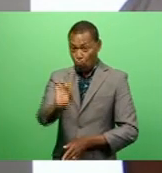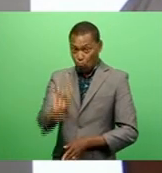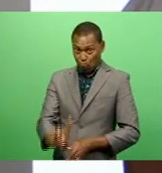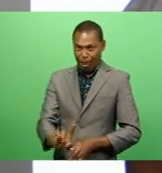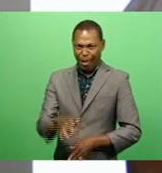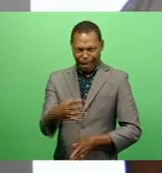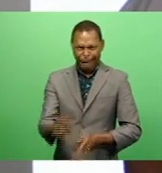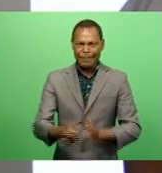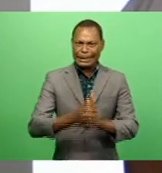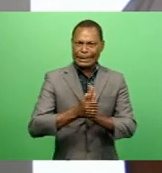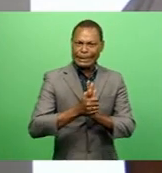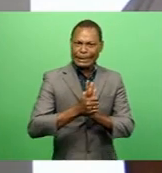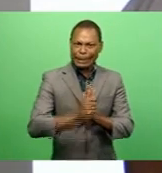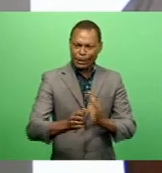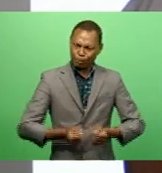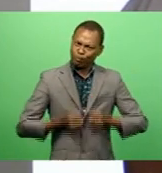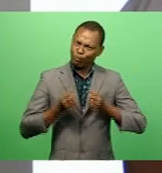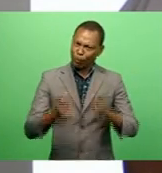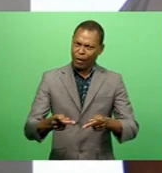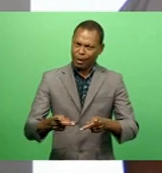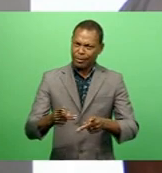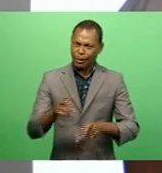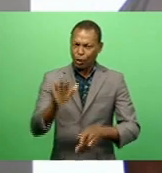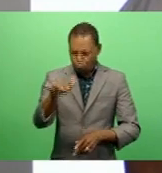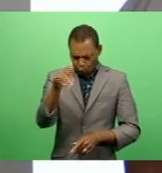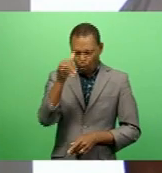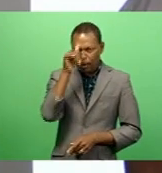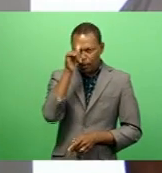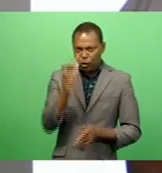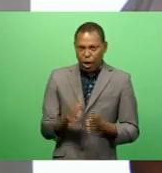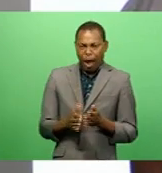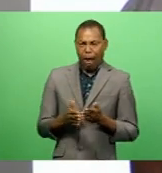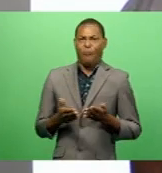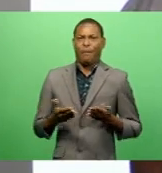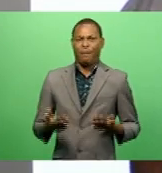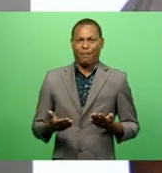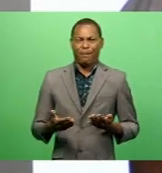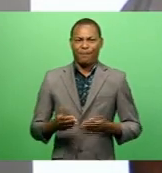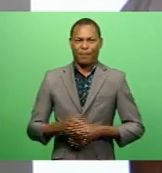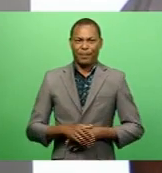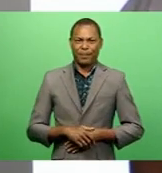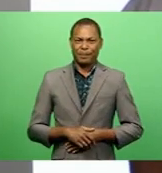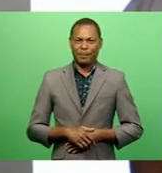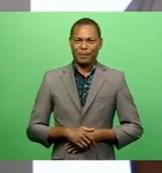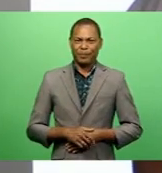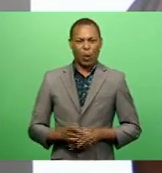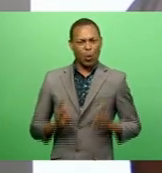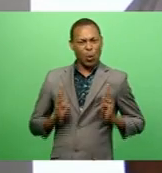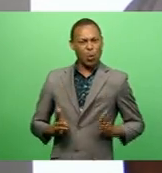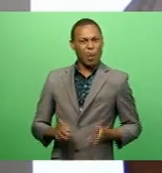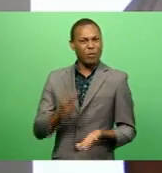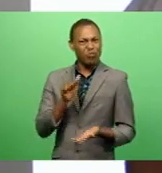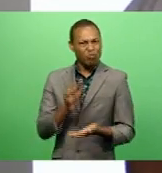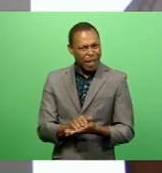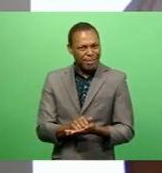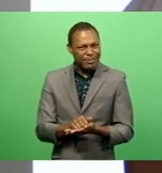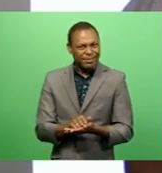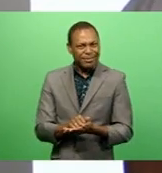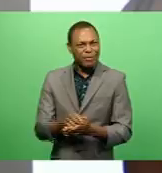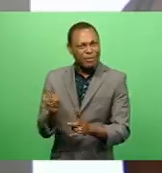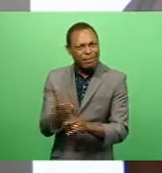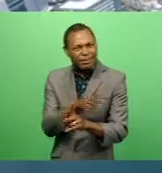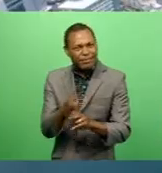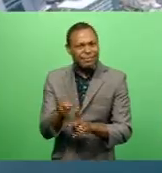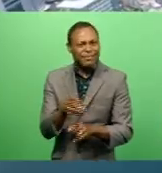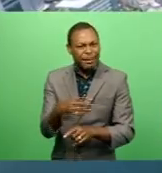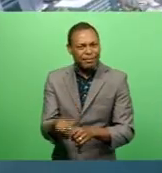skills, indicators and knowledge to be able to restore the human rights of victims who had been